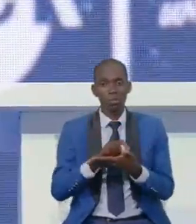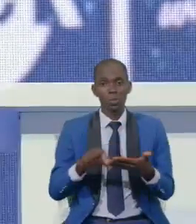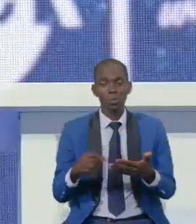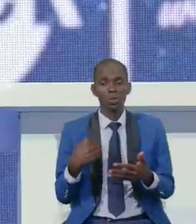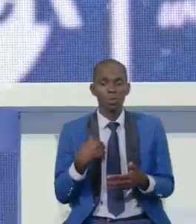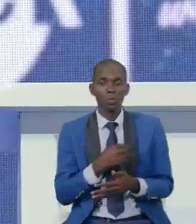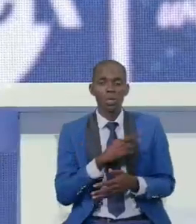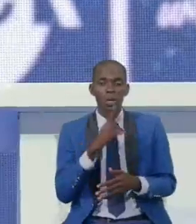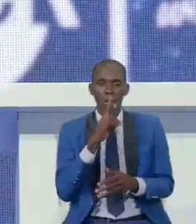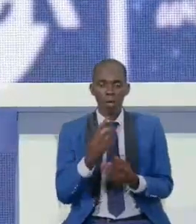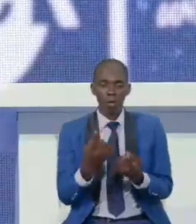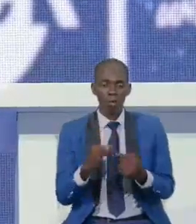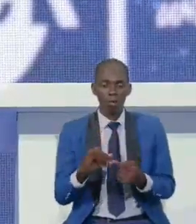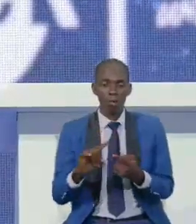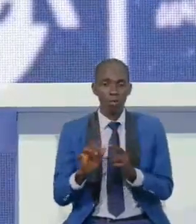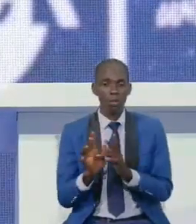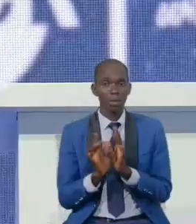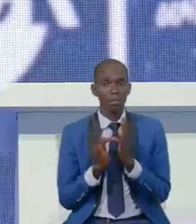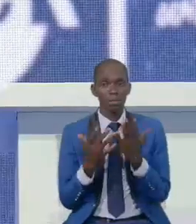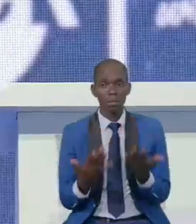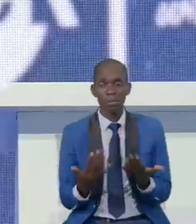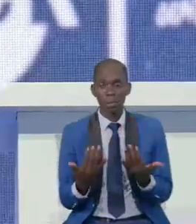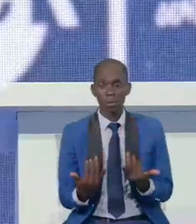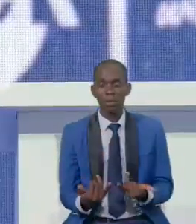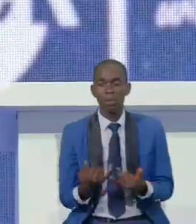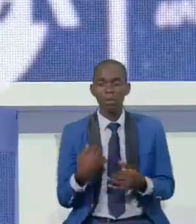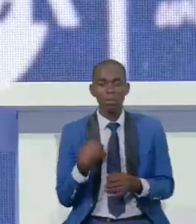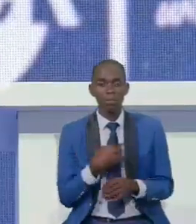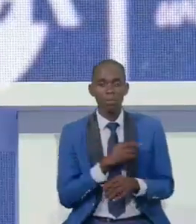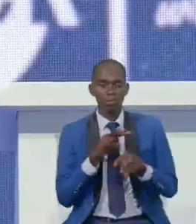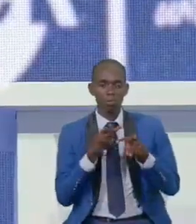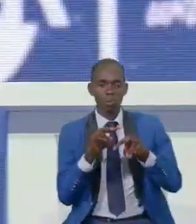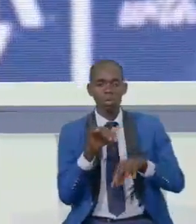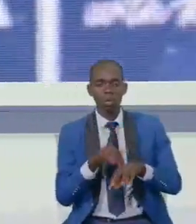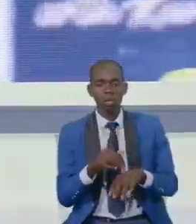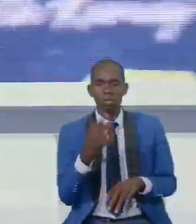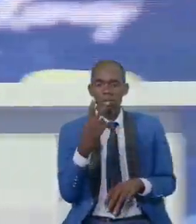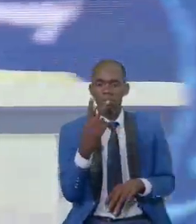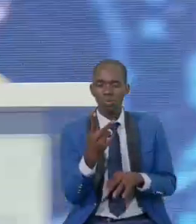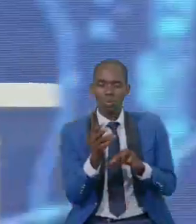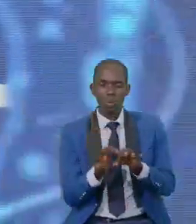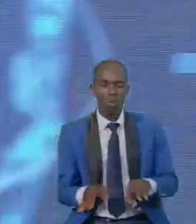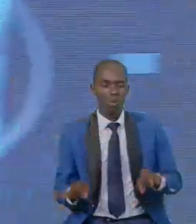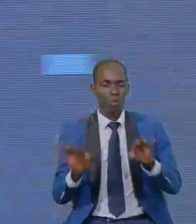Bible. And we're looking at these two verses to start with.